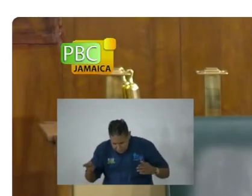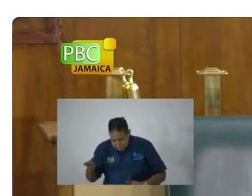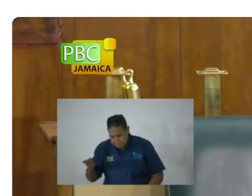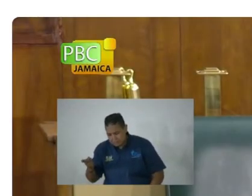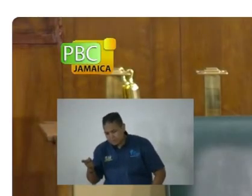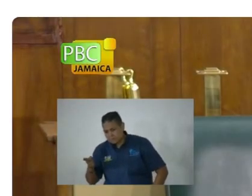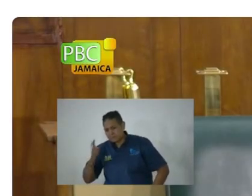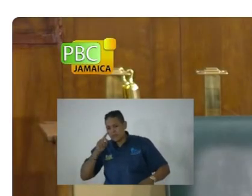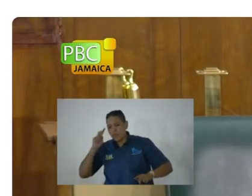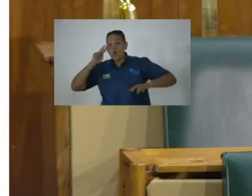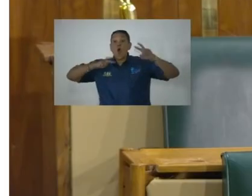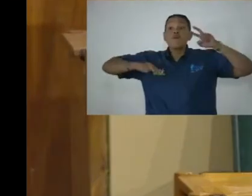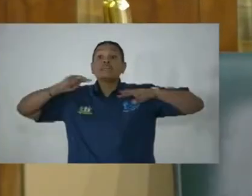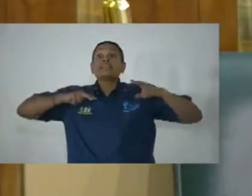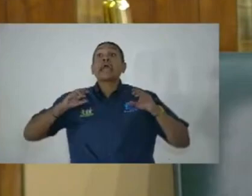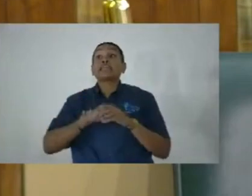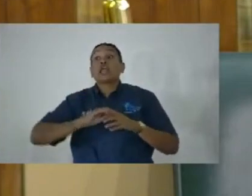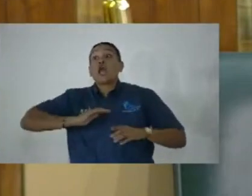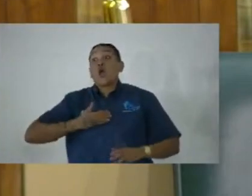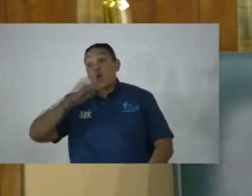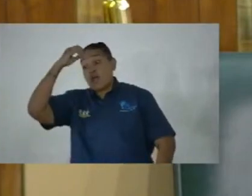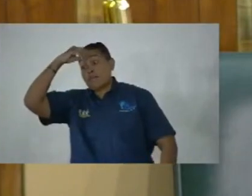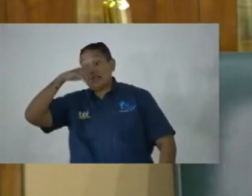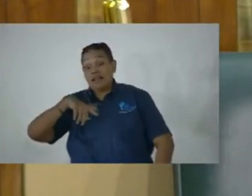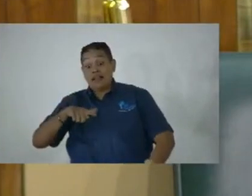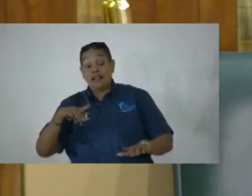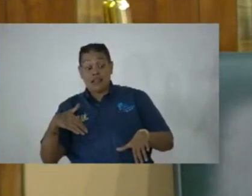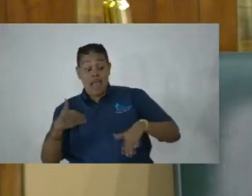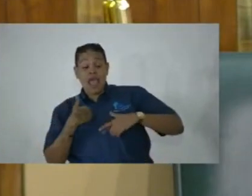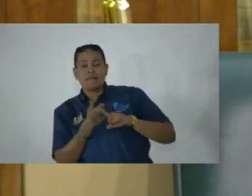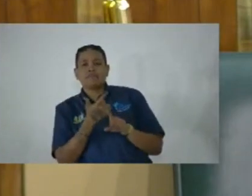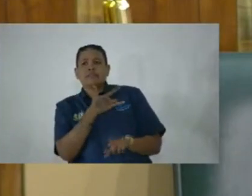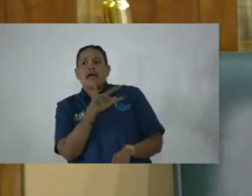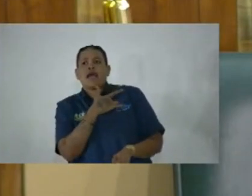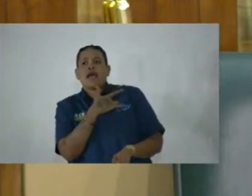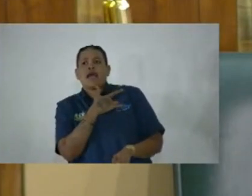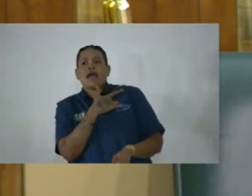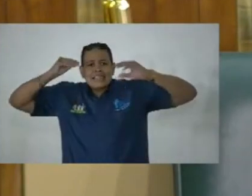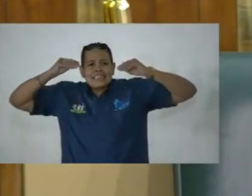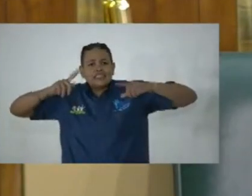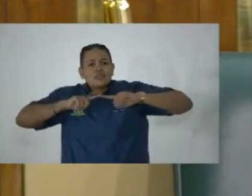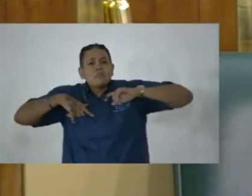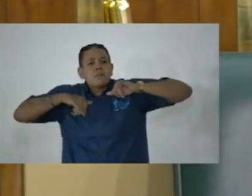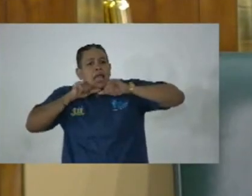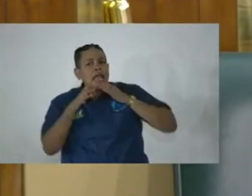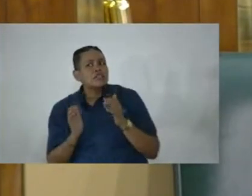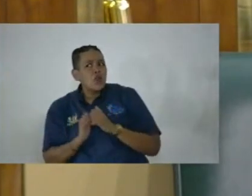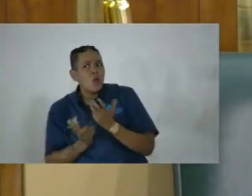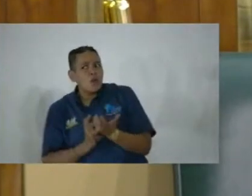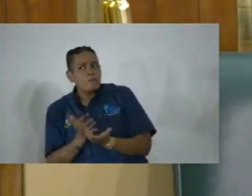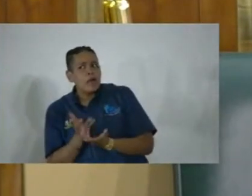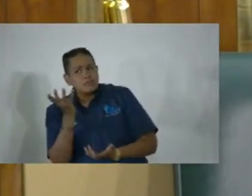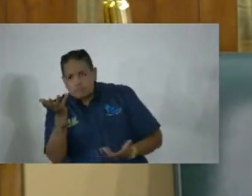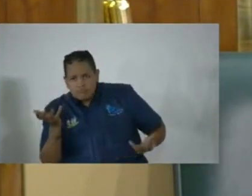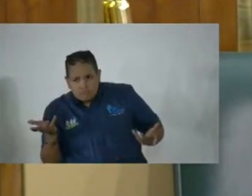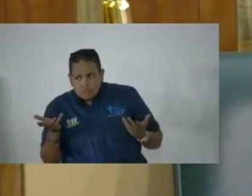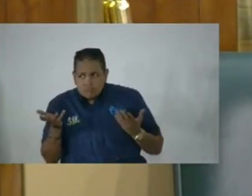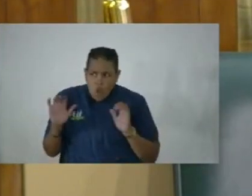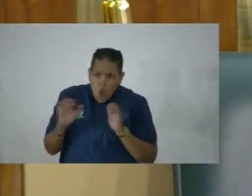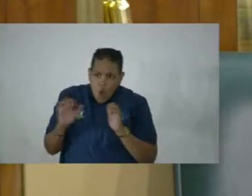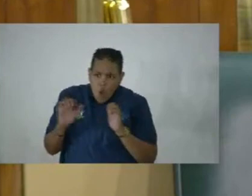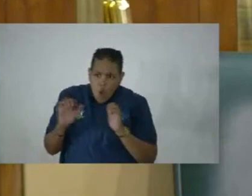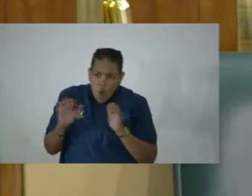a oversight, in our opinion, by not having heart. All of those things come into